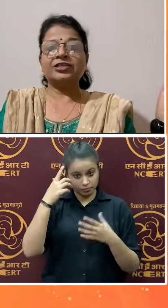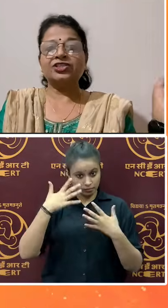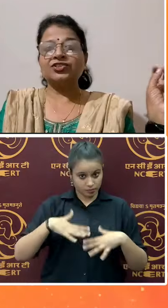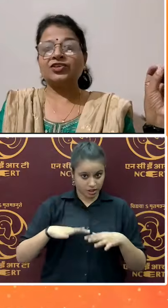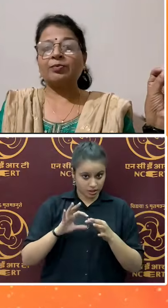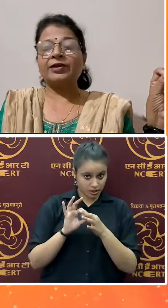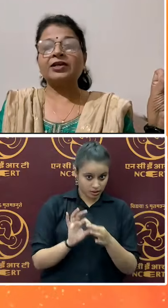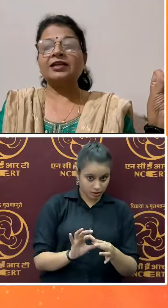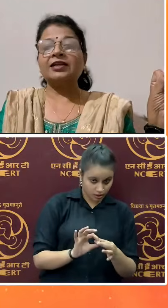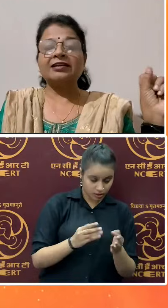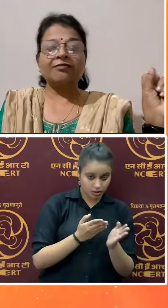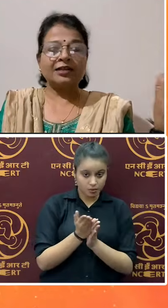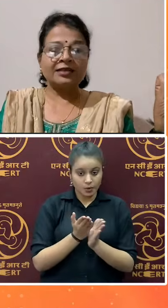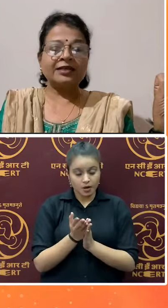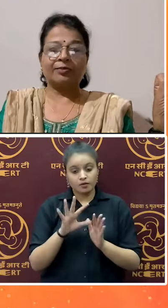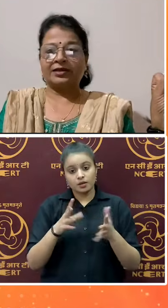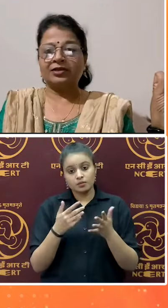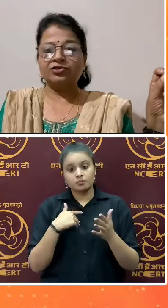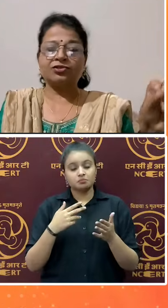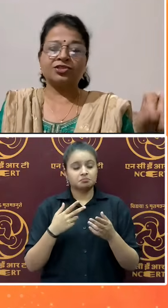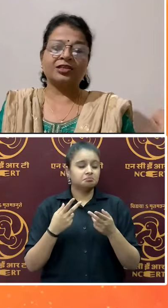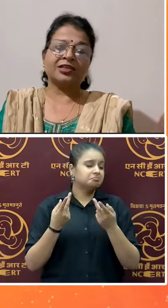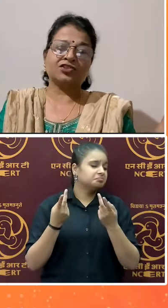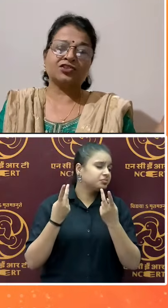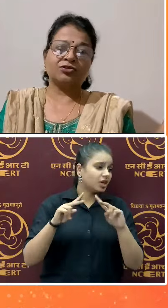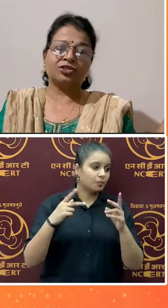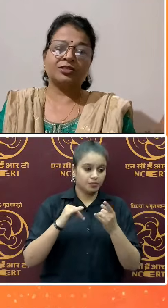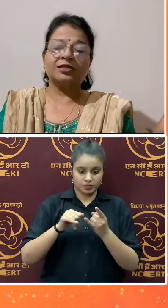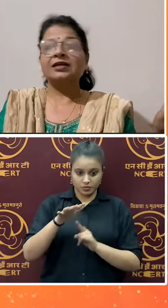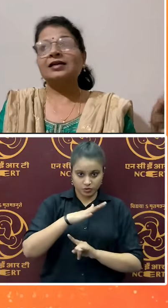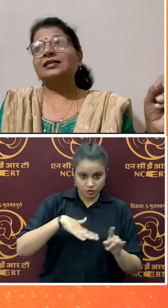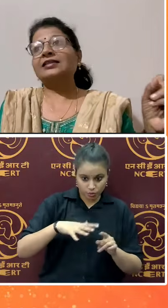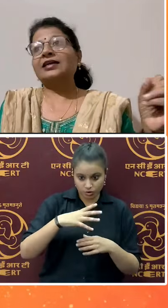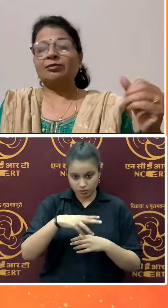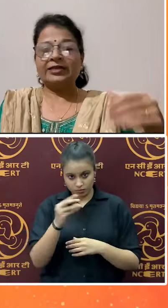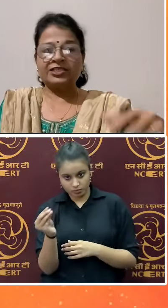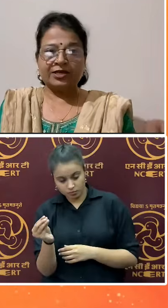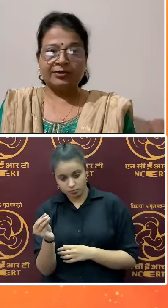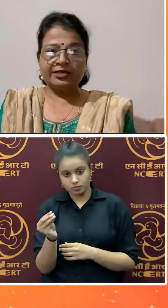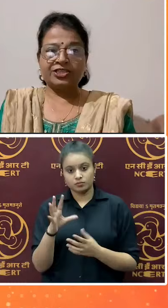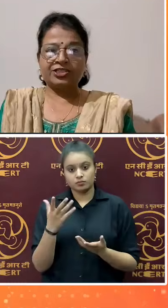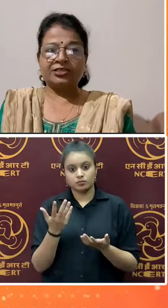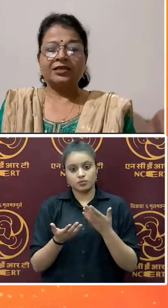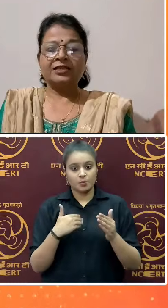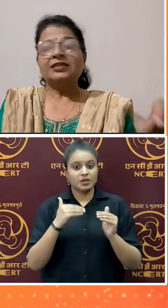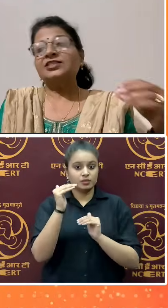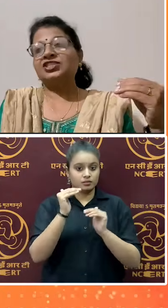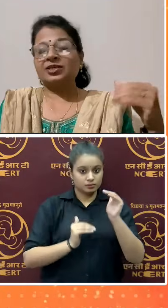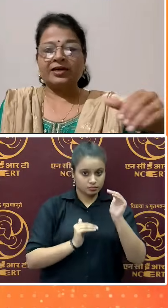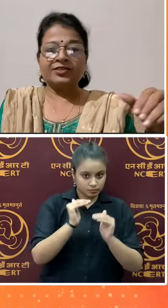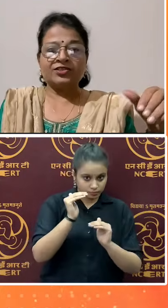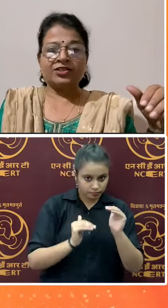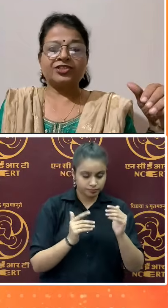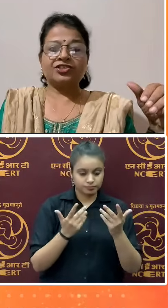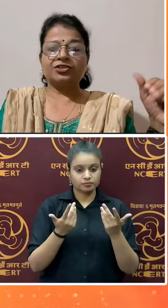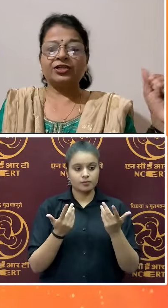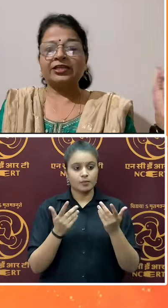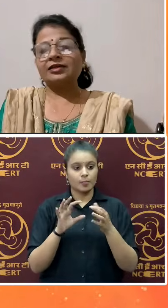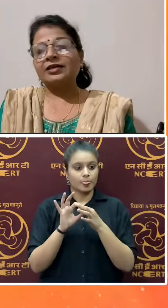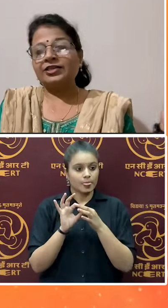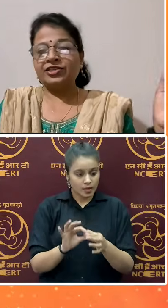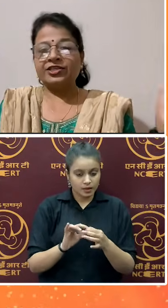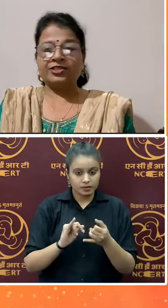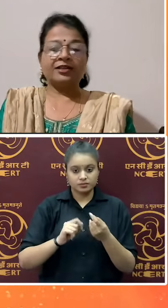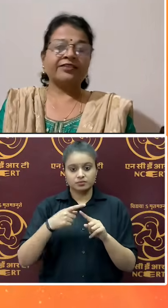health conditions are particularly vulnerable to social exclusion. There will be discrimination, stigma is attached to